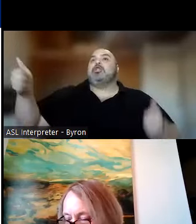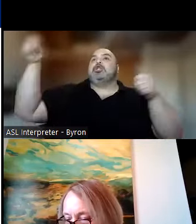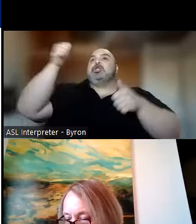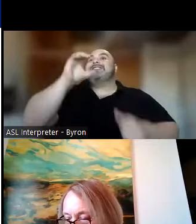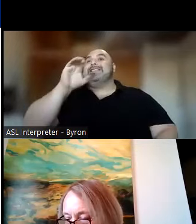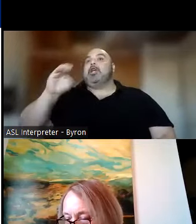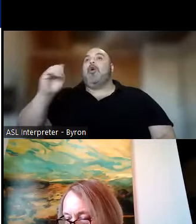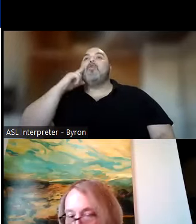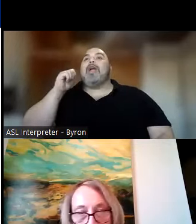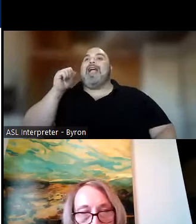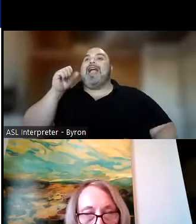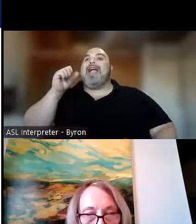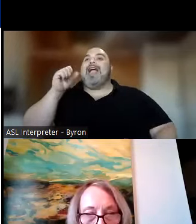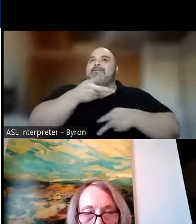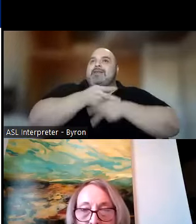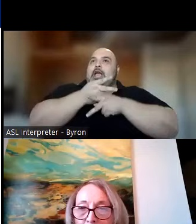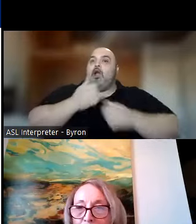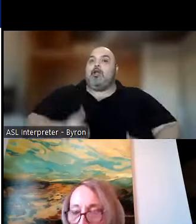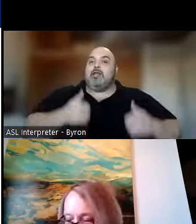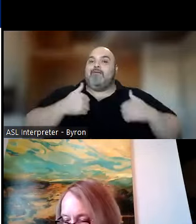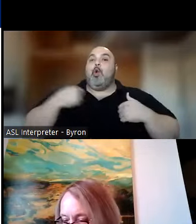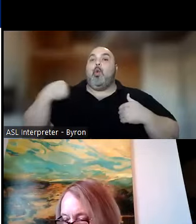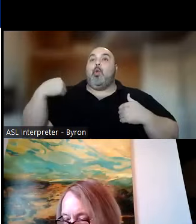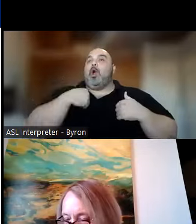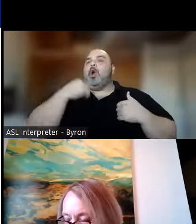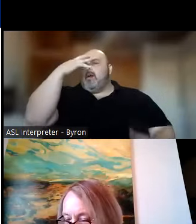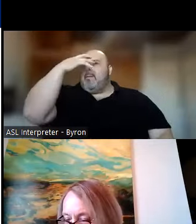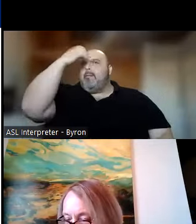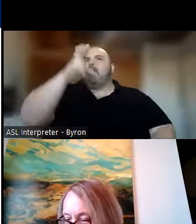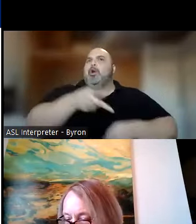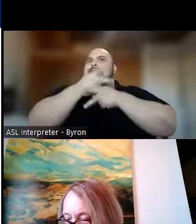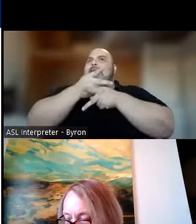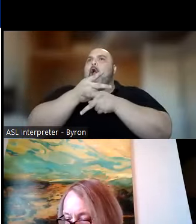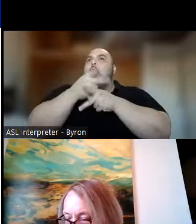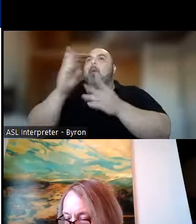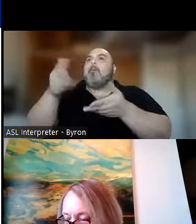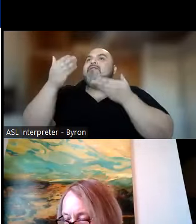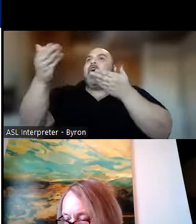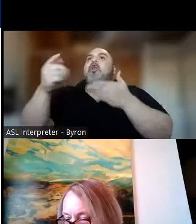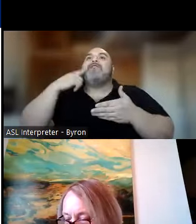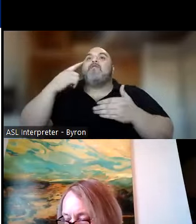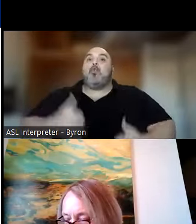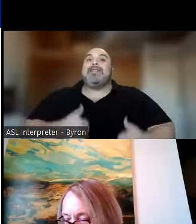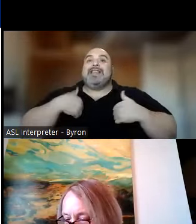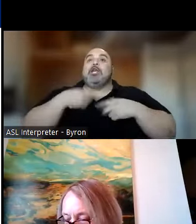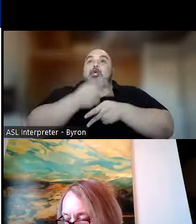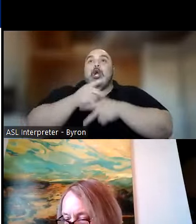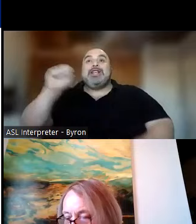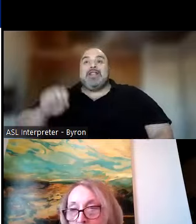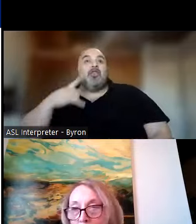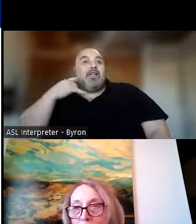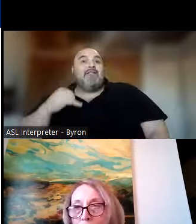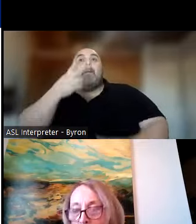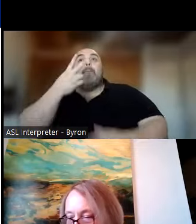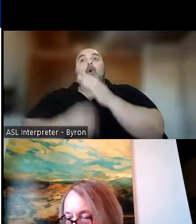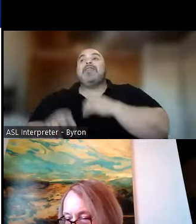Active Care Living. We are a memory care provider of residential care in Southern California in both San Diego